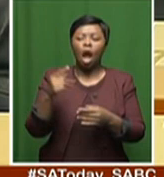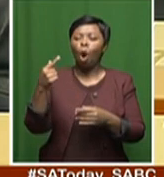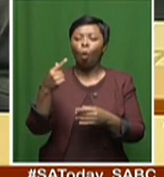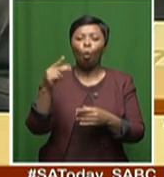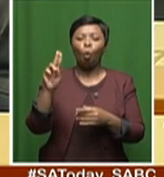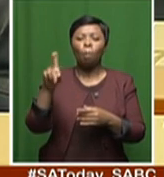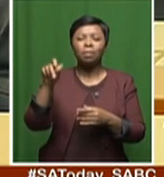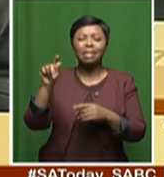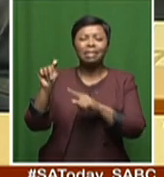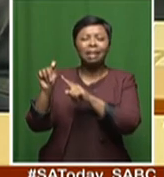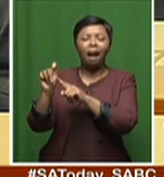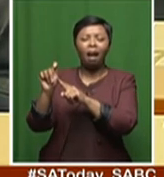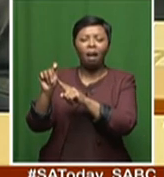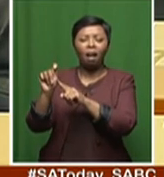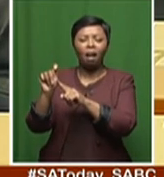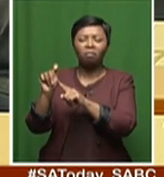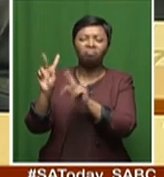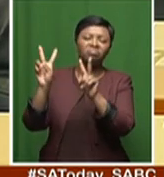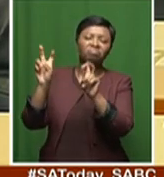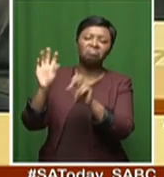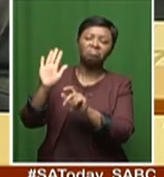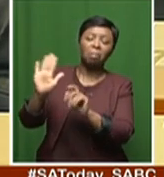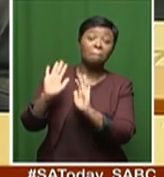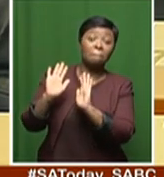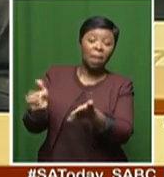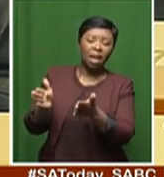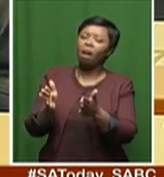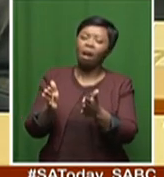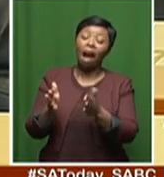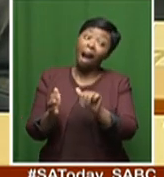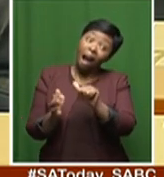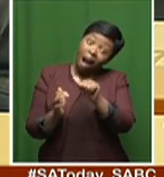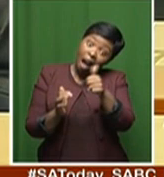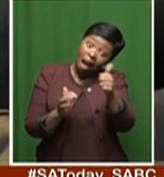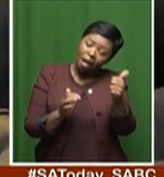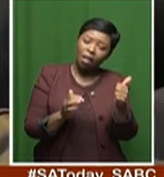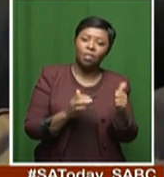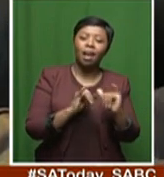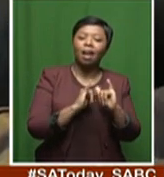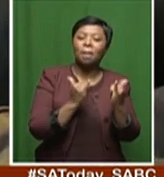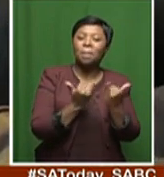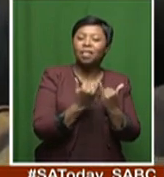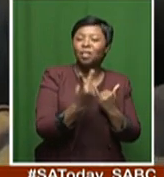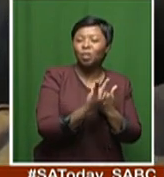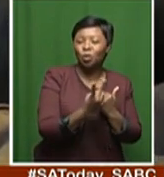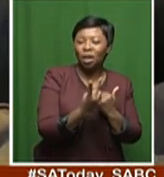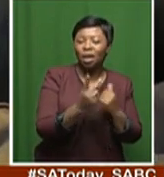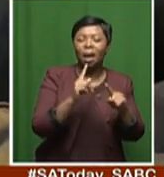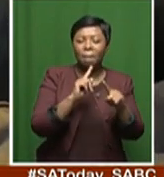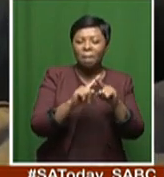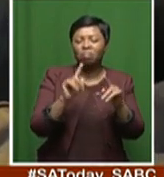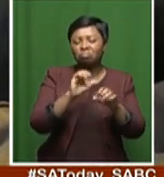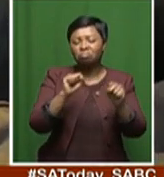that participated, it is other companies as well. But I wish to conclude by paying